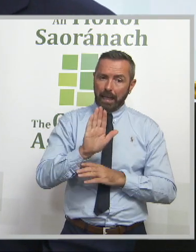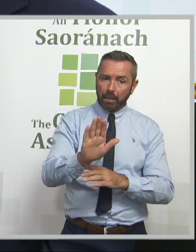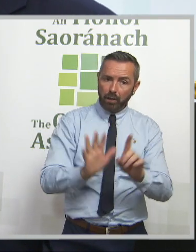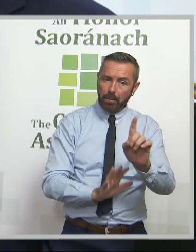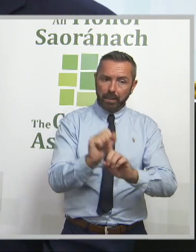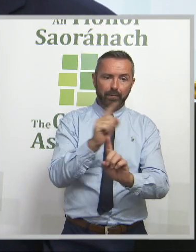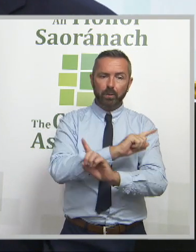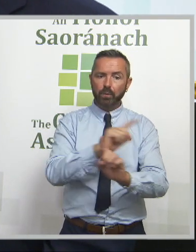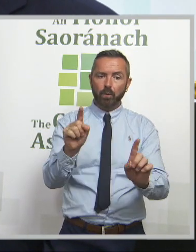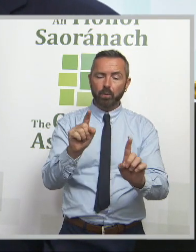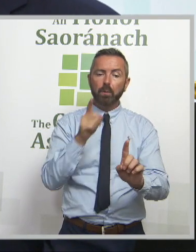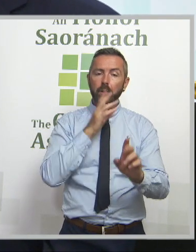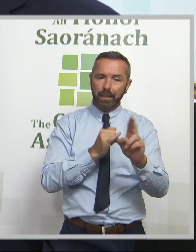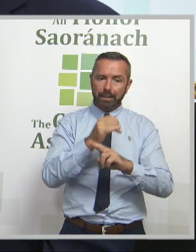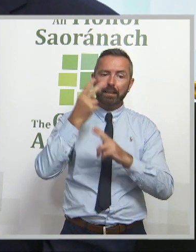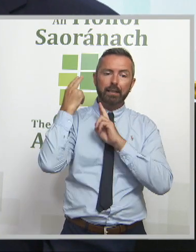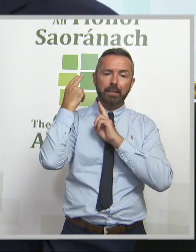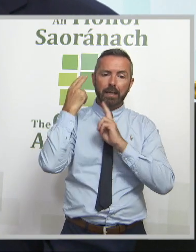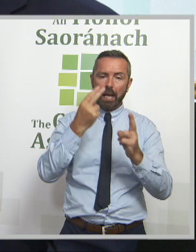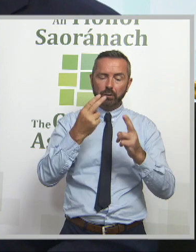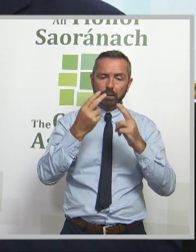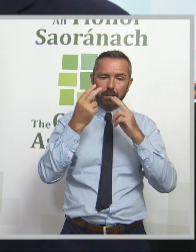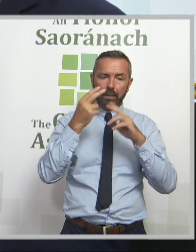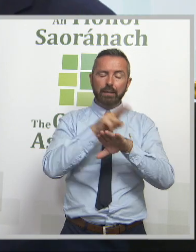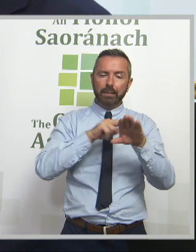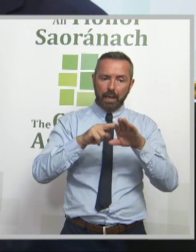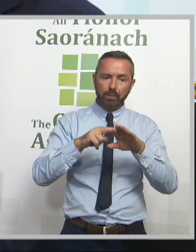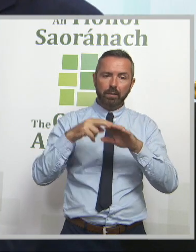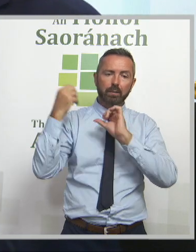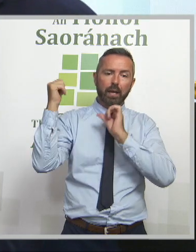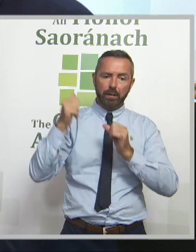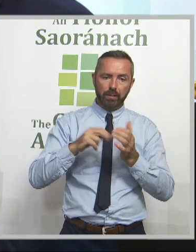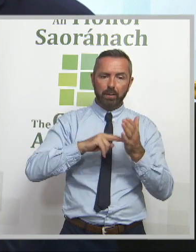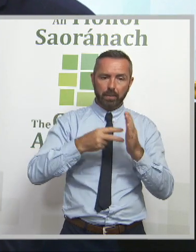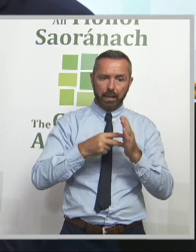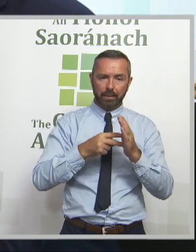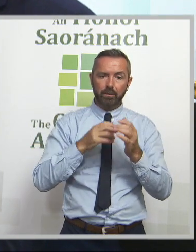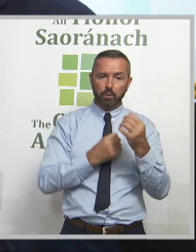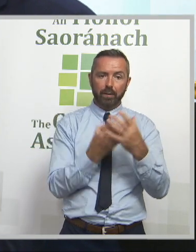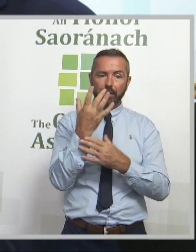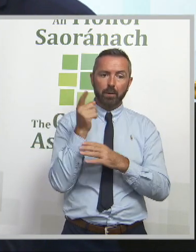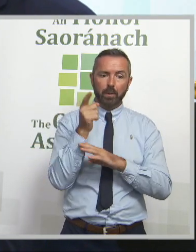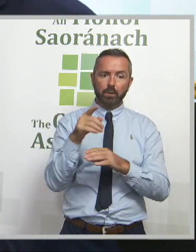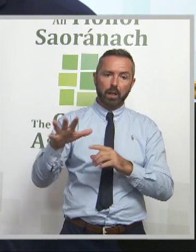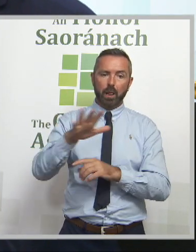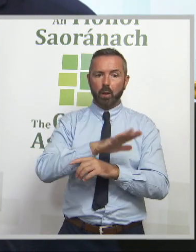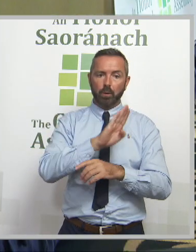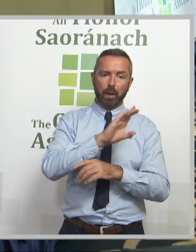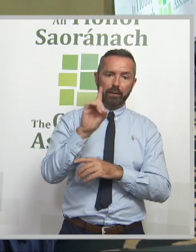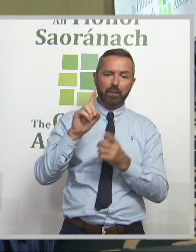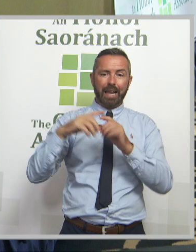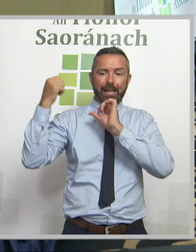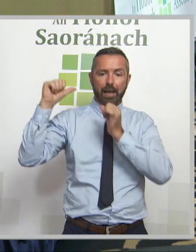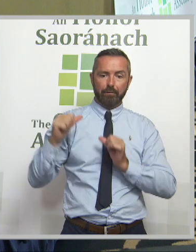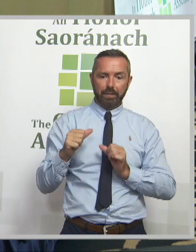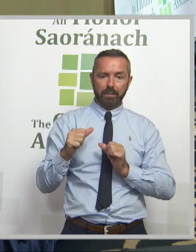is in the National Heritage Plan and the National Biodiversity Plan that local authorities should develop local biodiversity and heritage plans. And